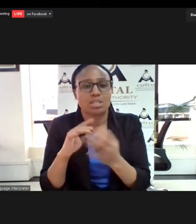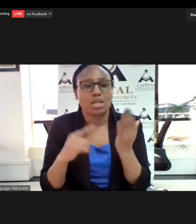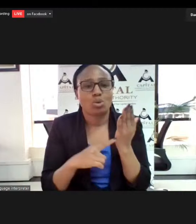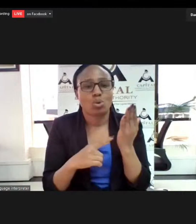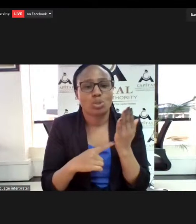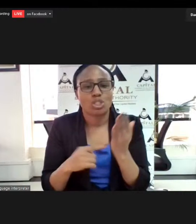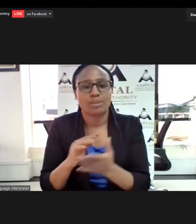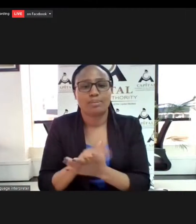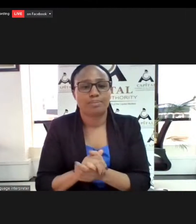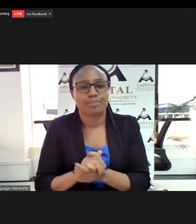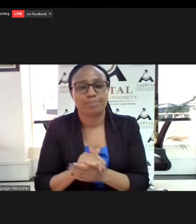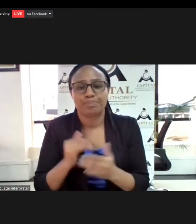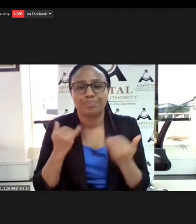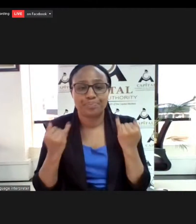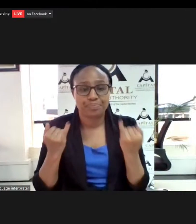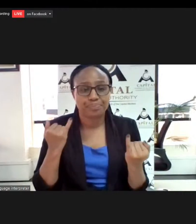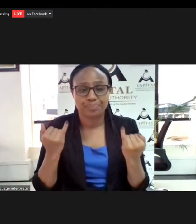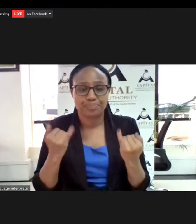Ideas?